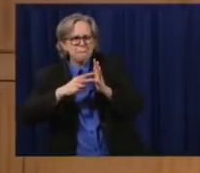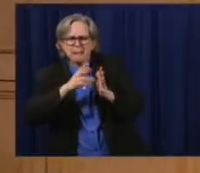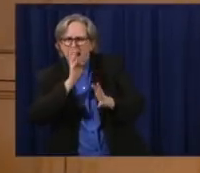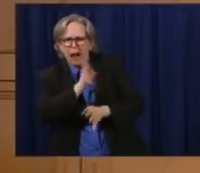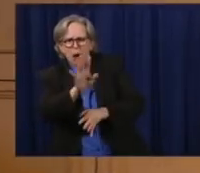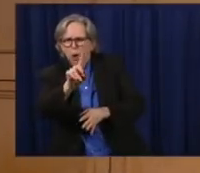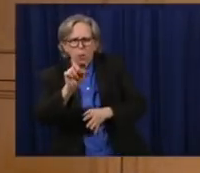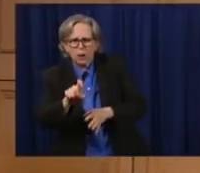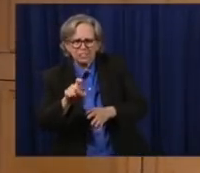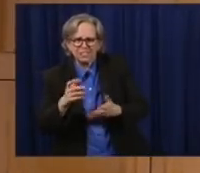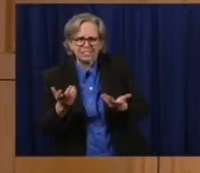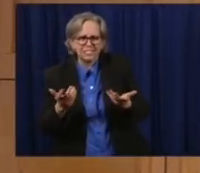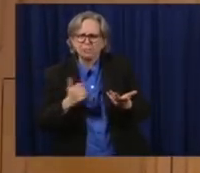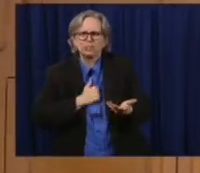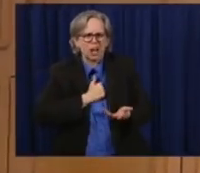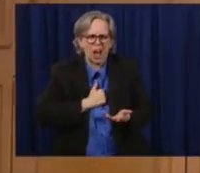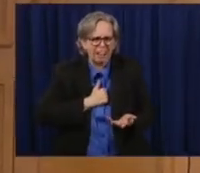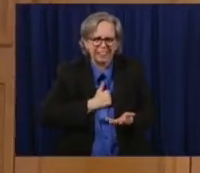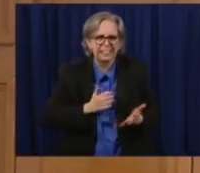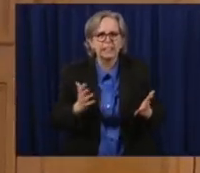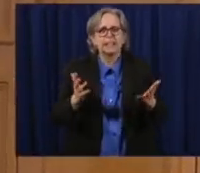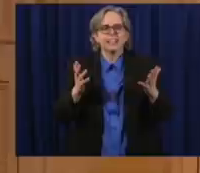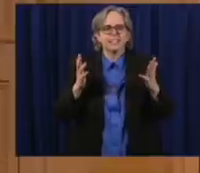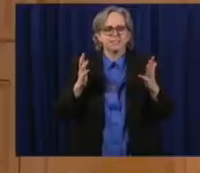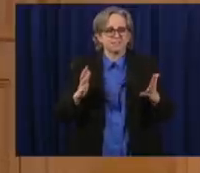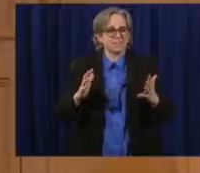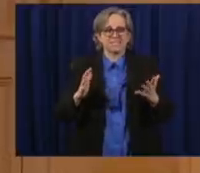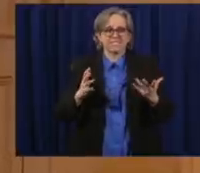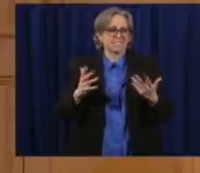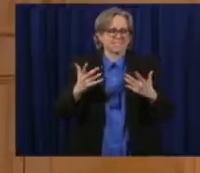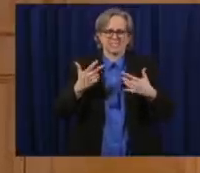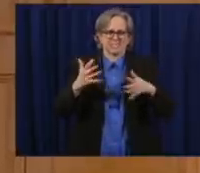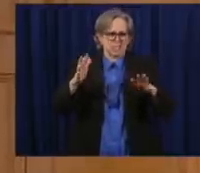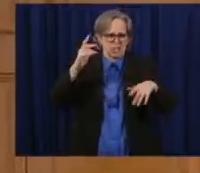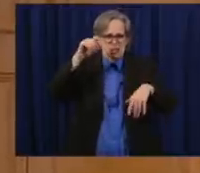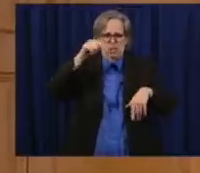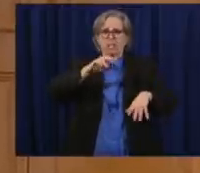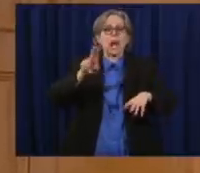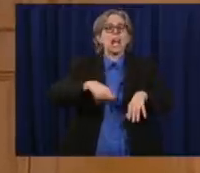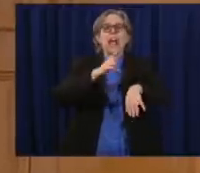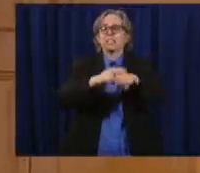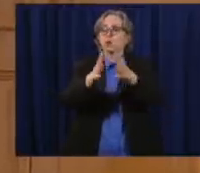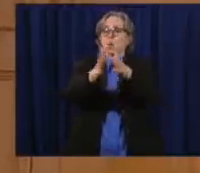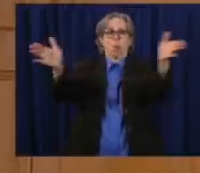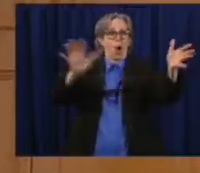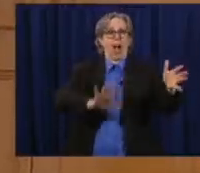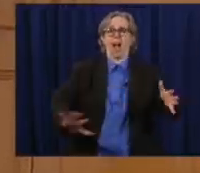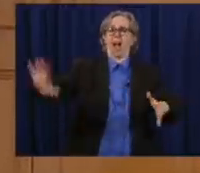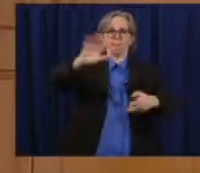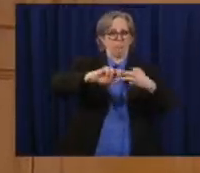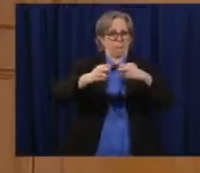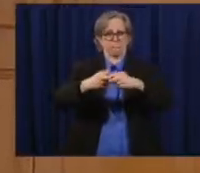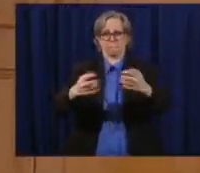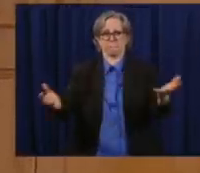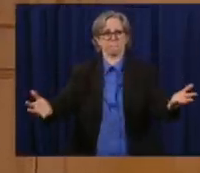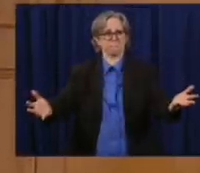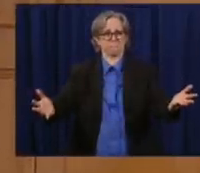different things in that. This is a nationwide issue. It's one of the most frustrating things we deal